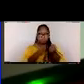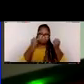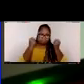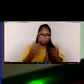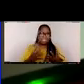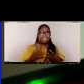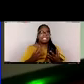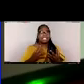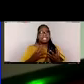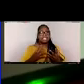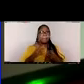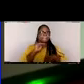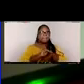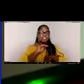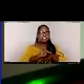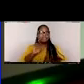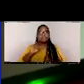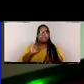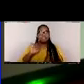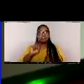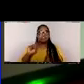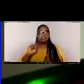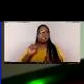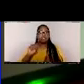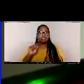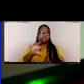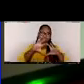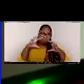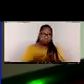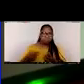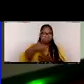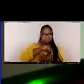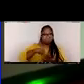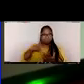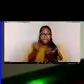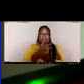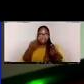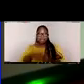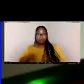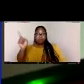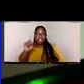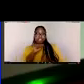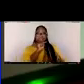missions around the world, and everything is taking place at that facility. The